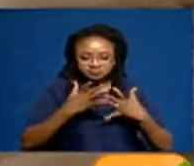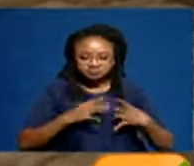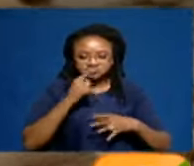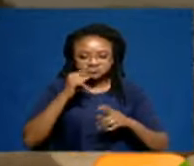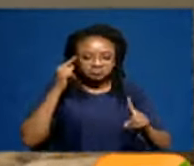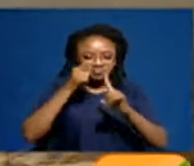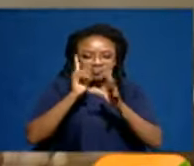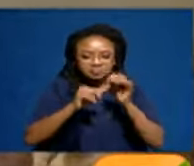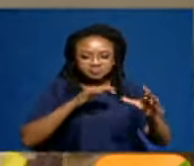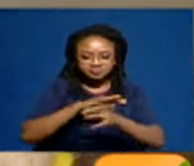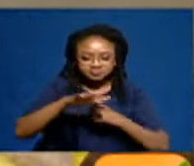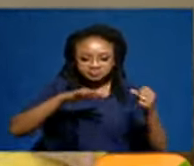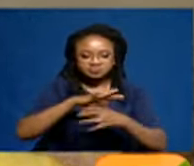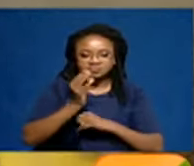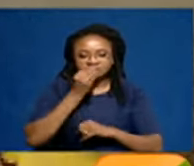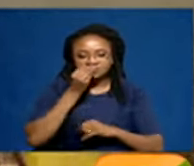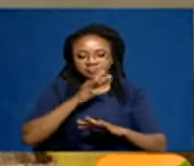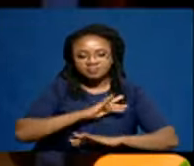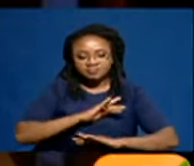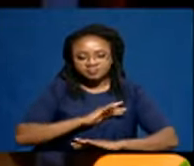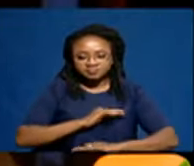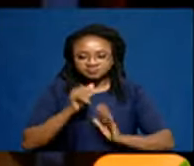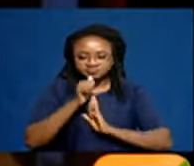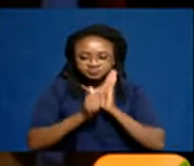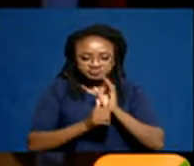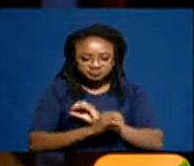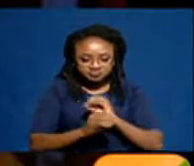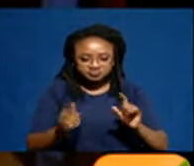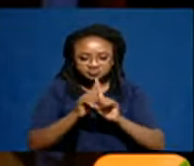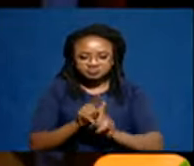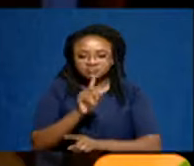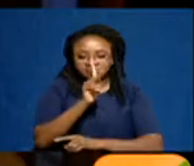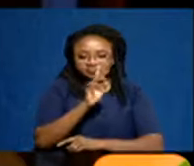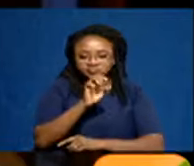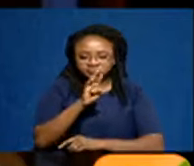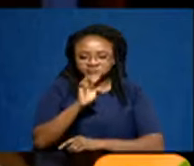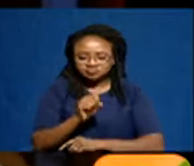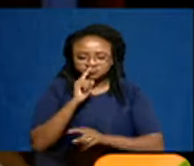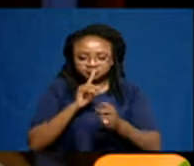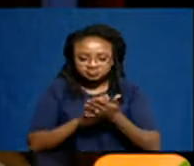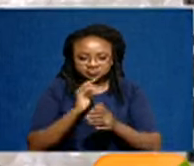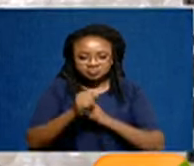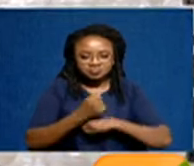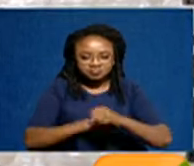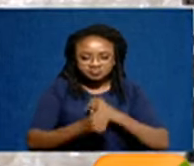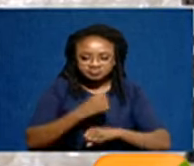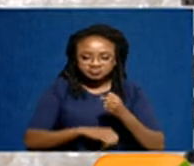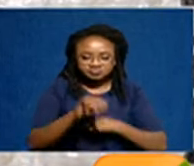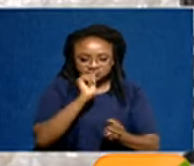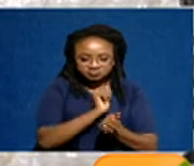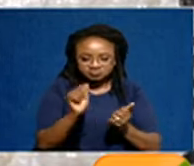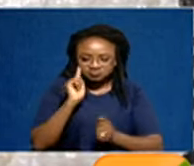government's food security agenda. The Kenya Bureau of Standards is set to take legal action against KEL Chemicals Limited